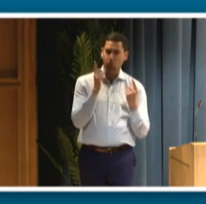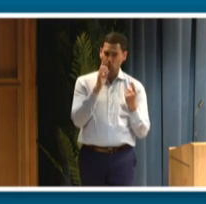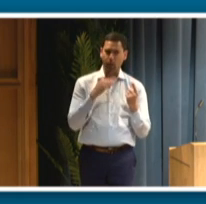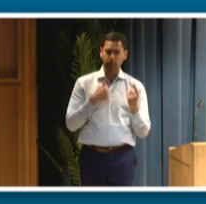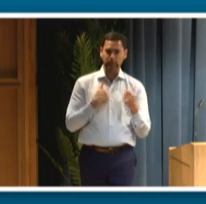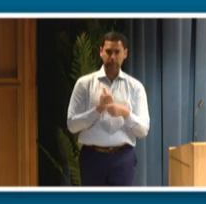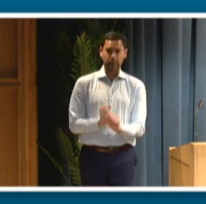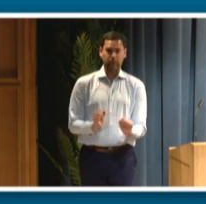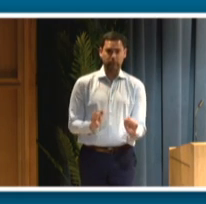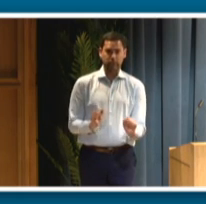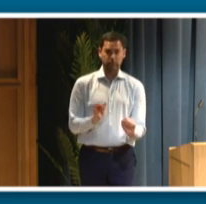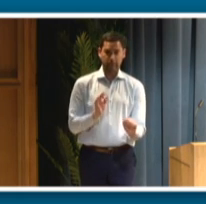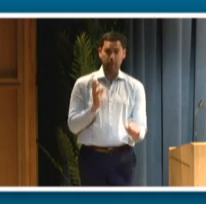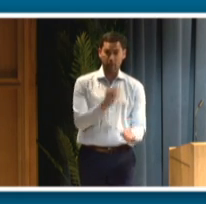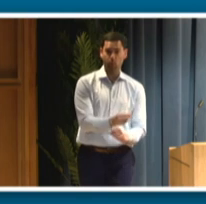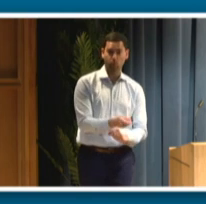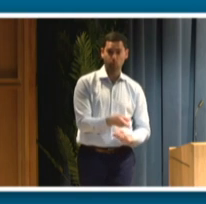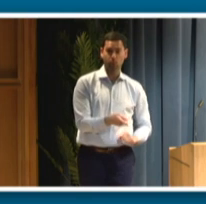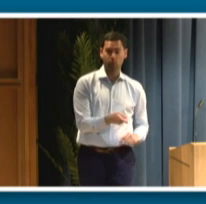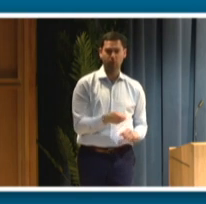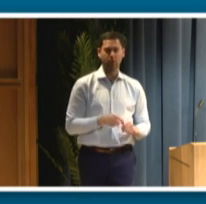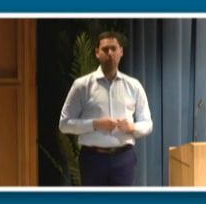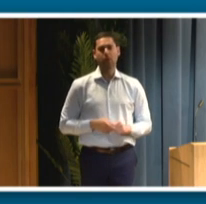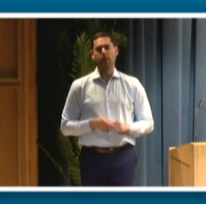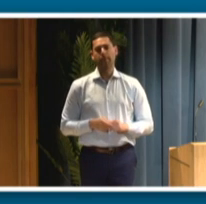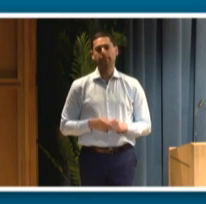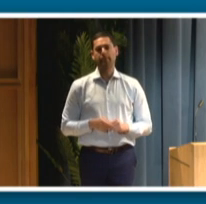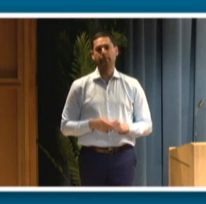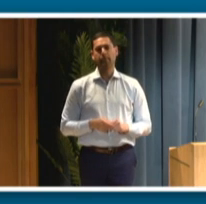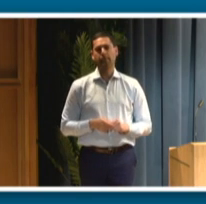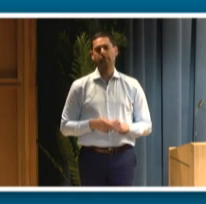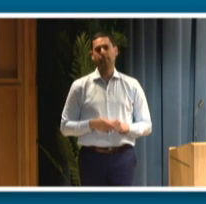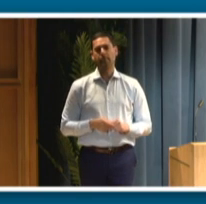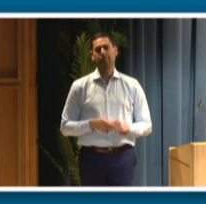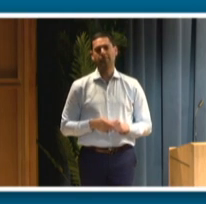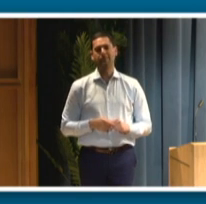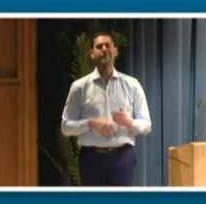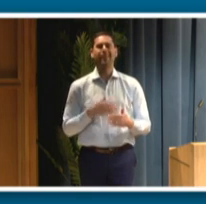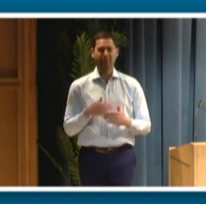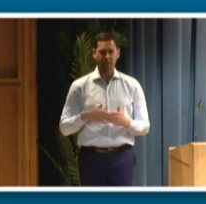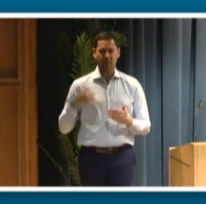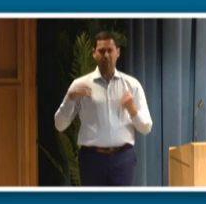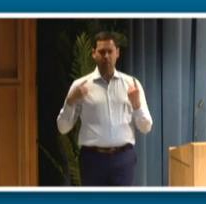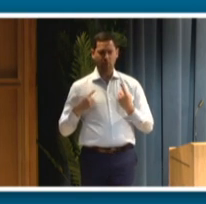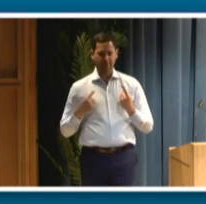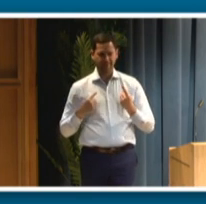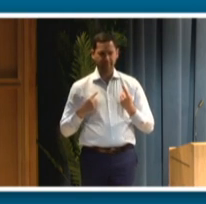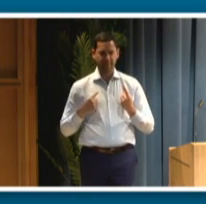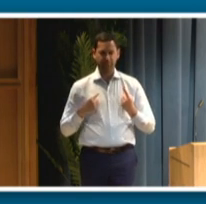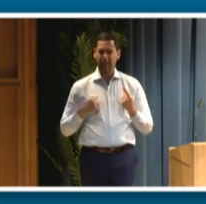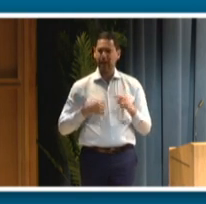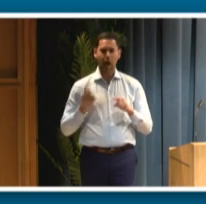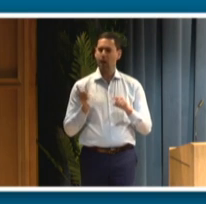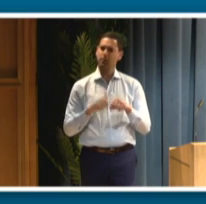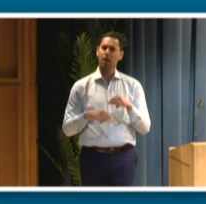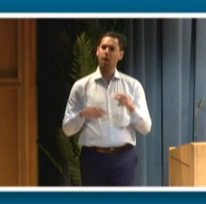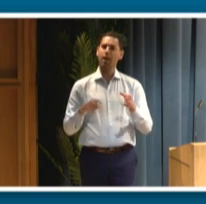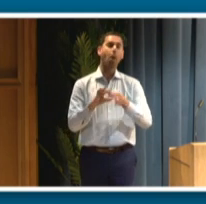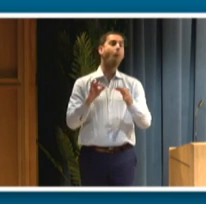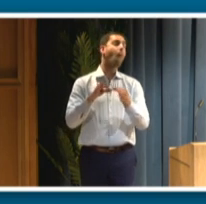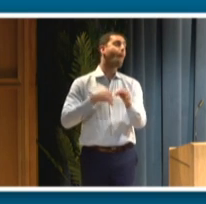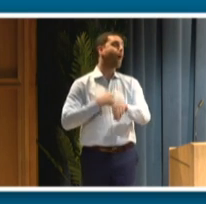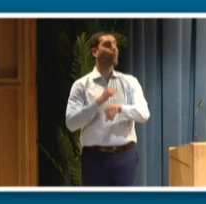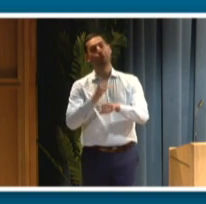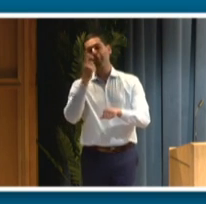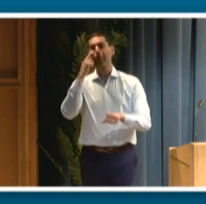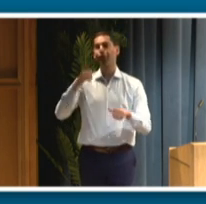And then the second thought is like, well, I can't claim to work for young people. I can't claim to love young people. I